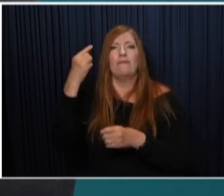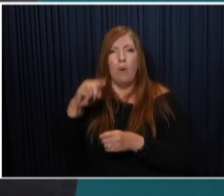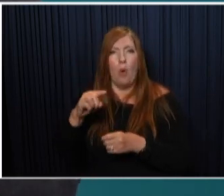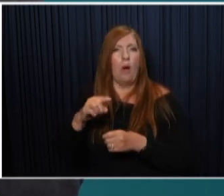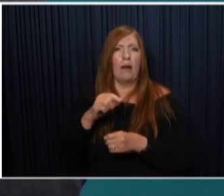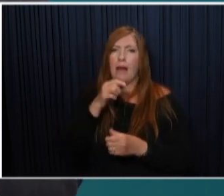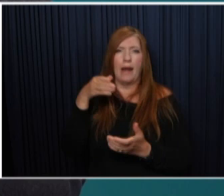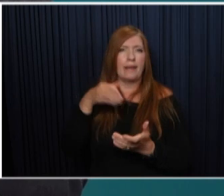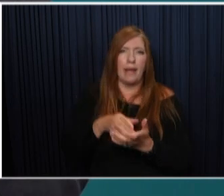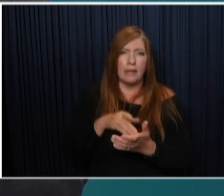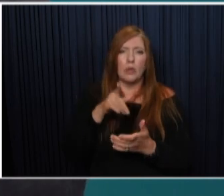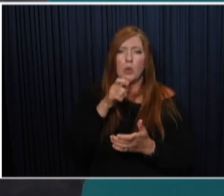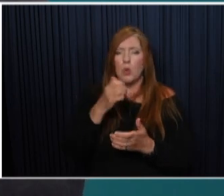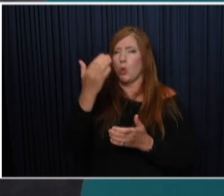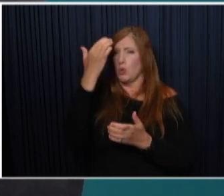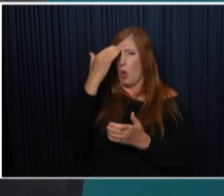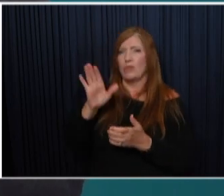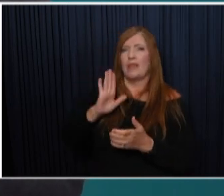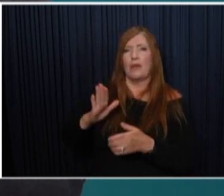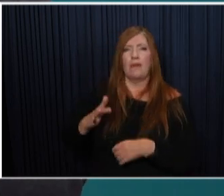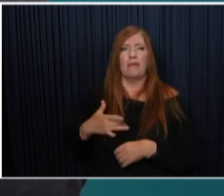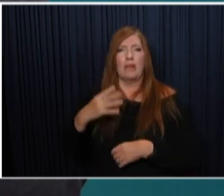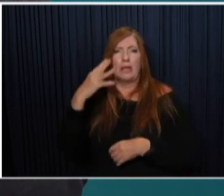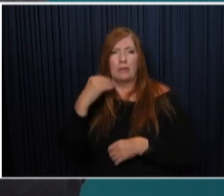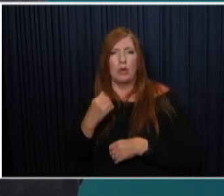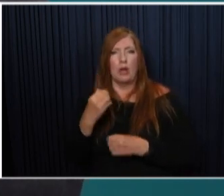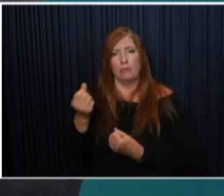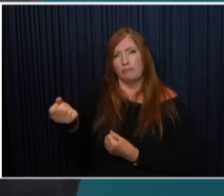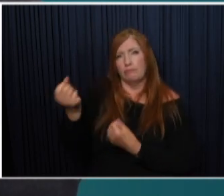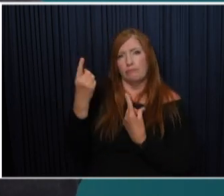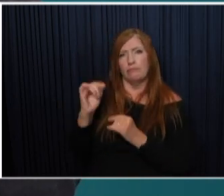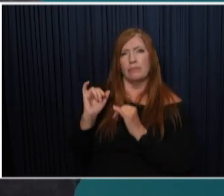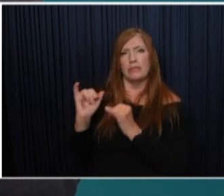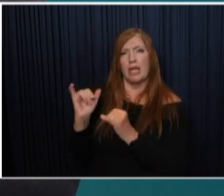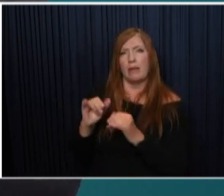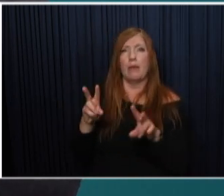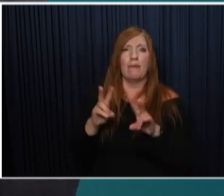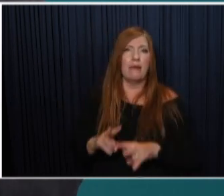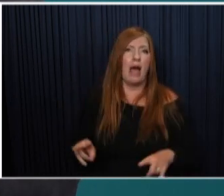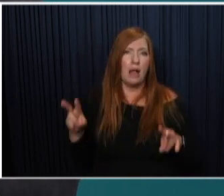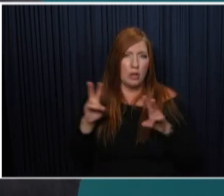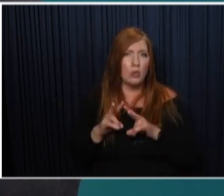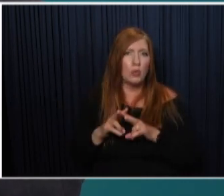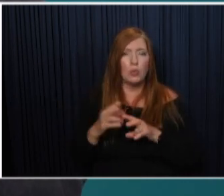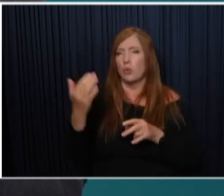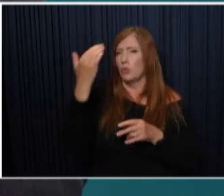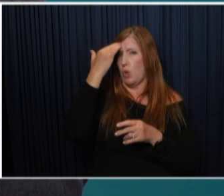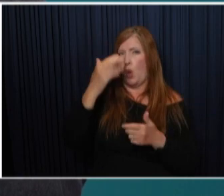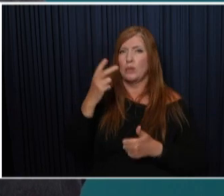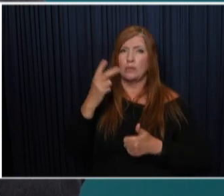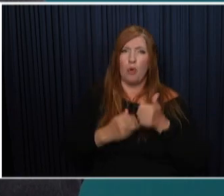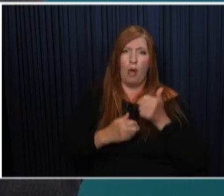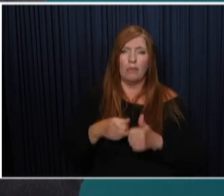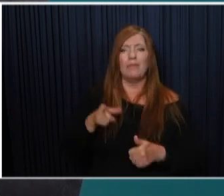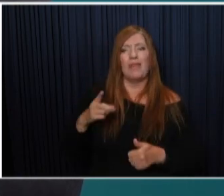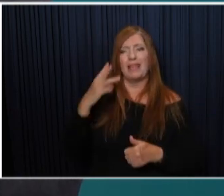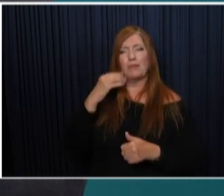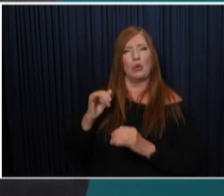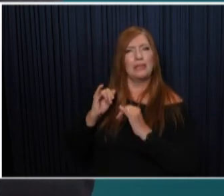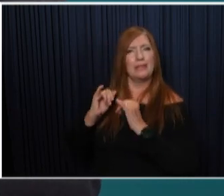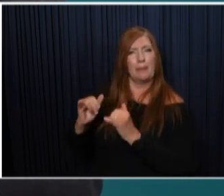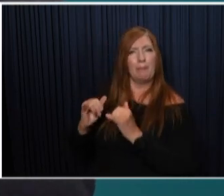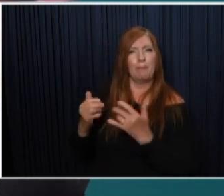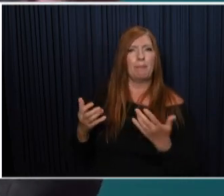their language, that understands and shares the same values, that knows the problems they're going through,